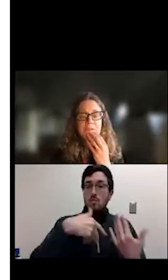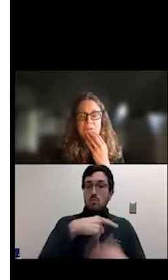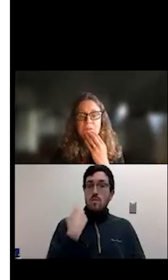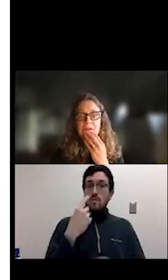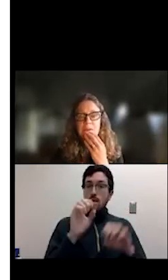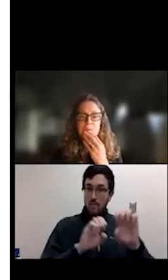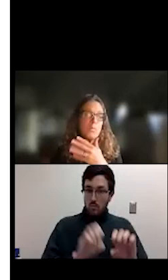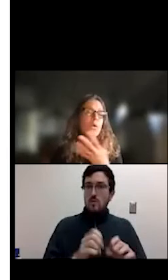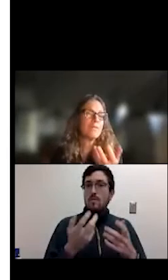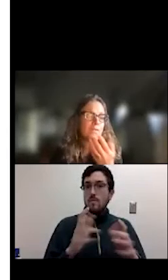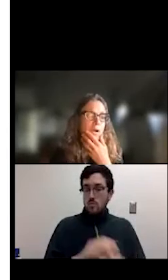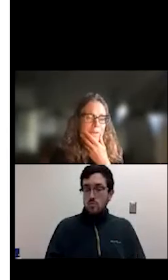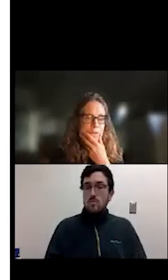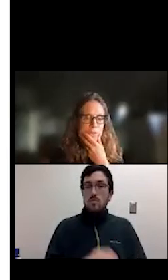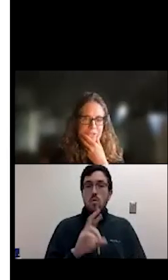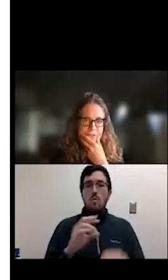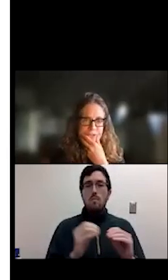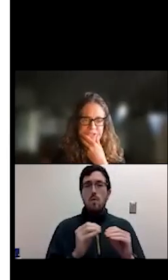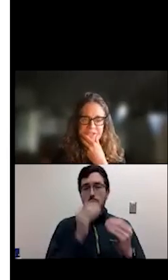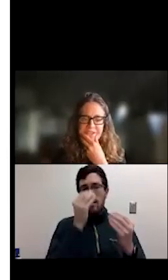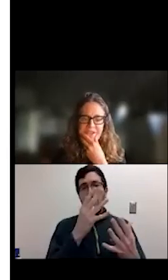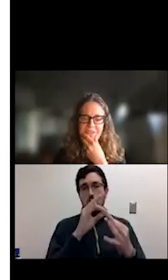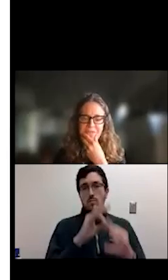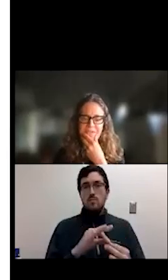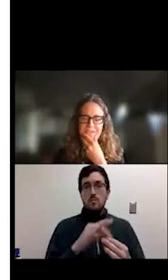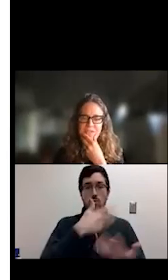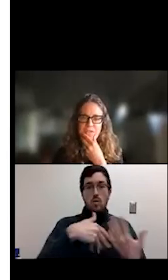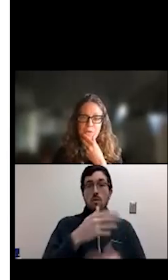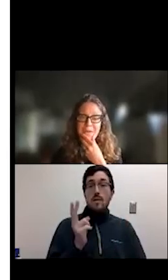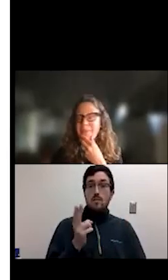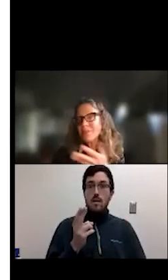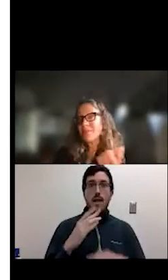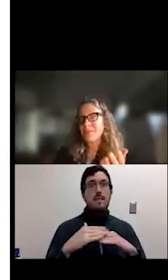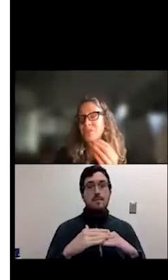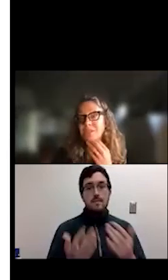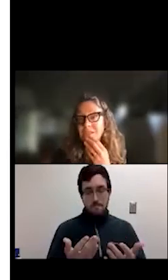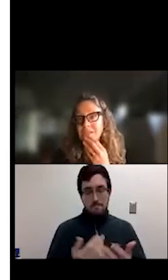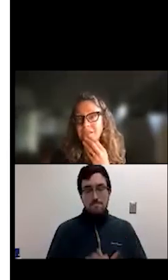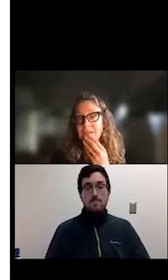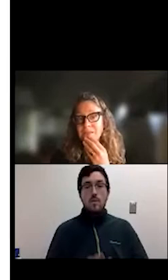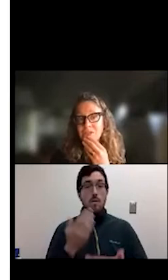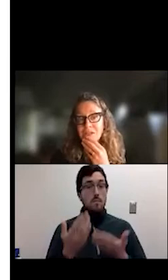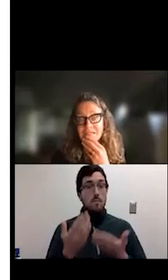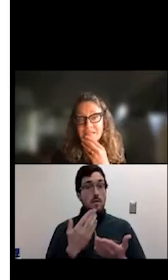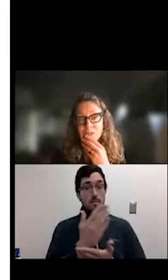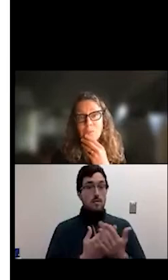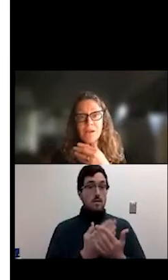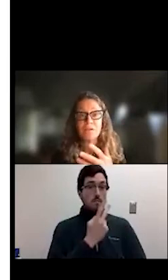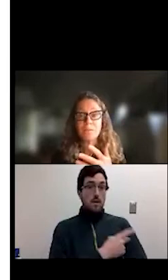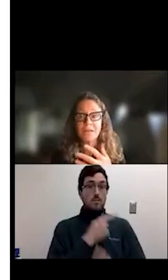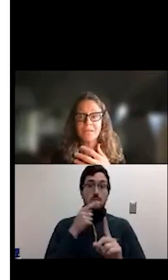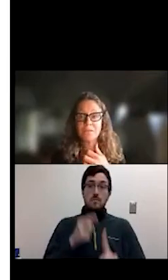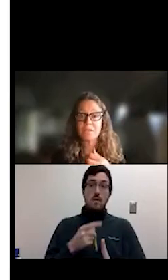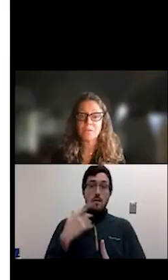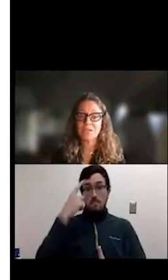evaluation or more info about social histories at the very least. So it may be that patients in mental health settings are